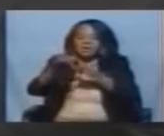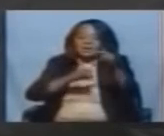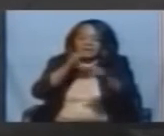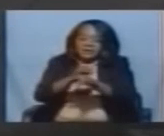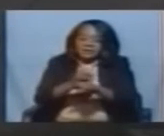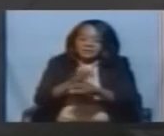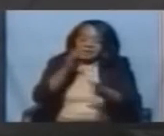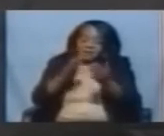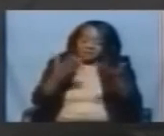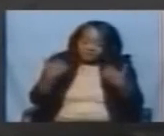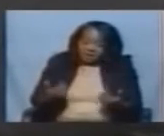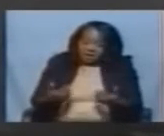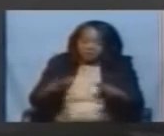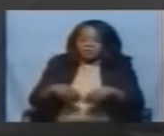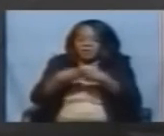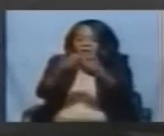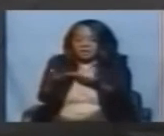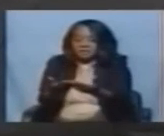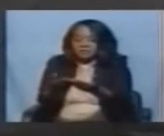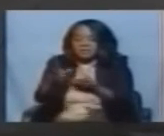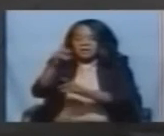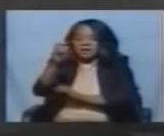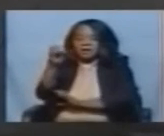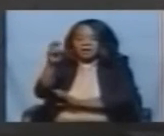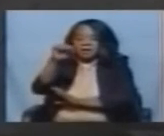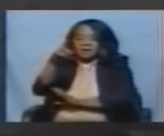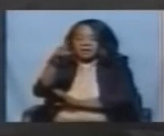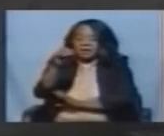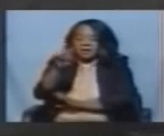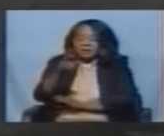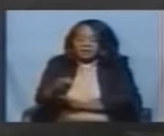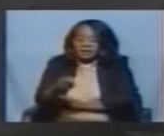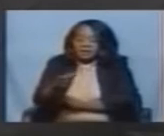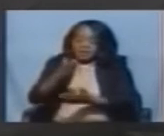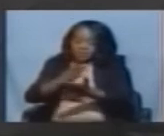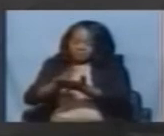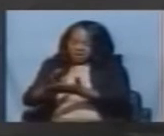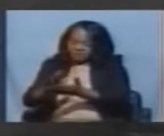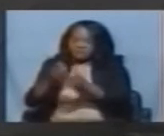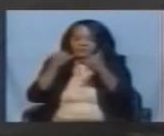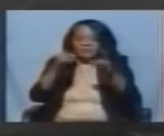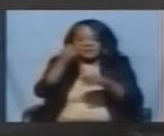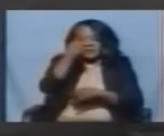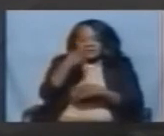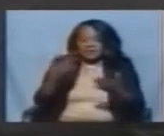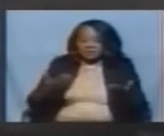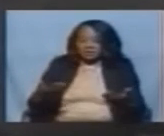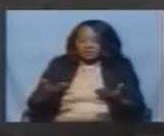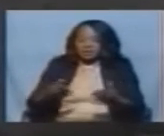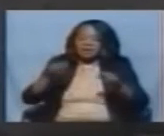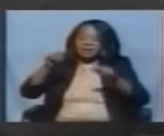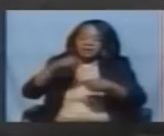me a tender, say I'm tendering for the road at RDA, and I don't understand certain portion because you've given me a shorter period, you know, I need to